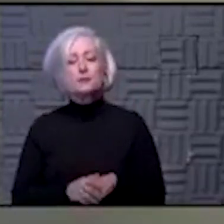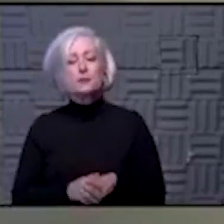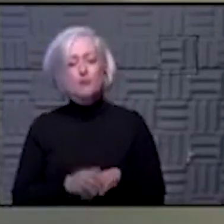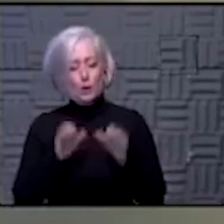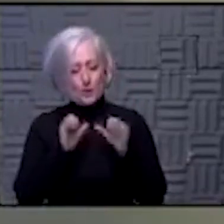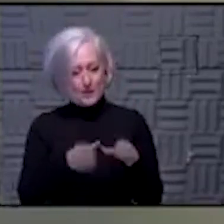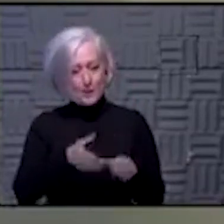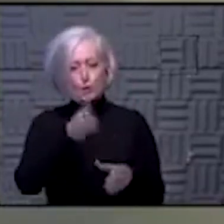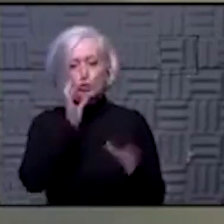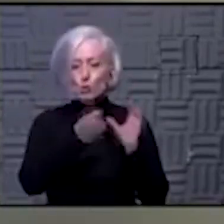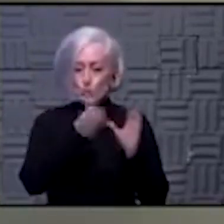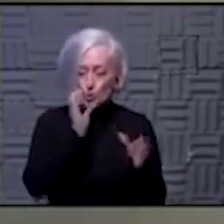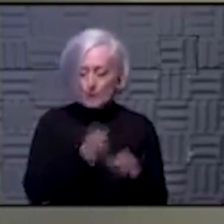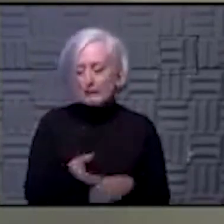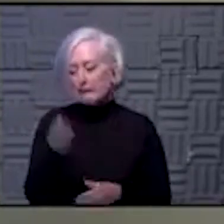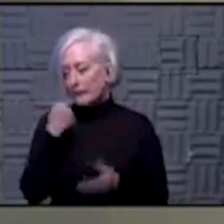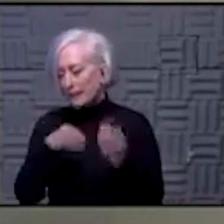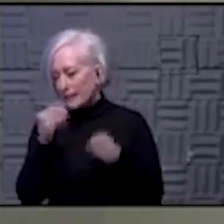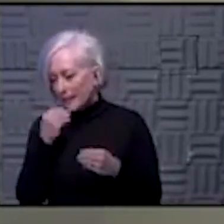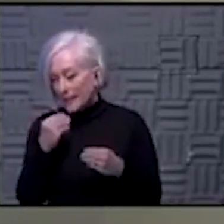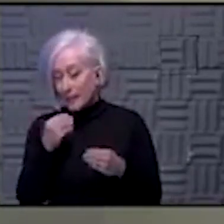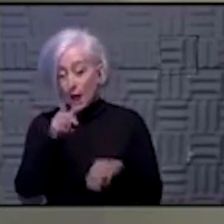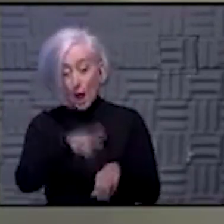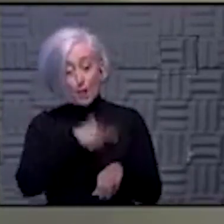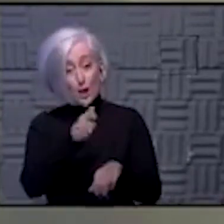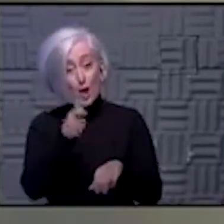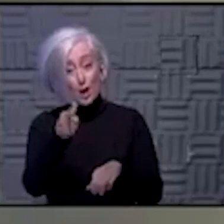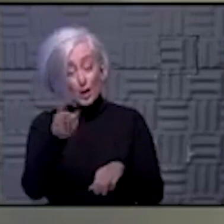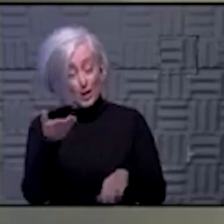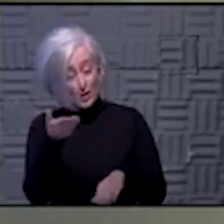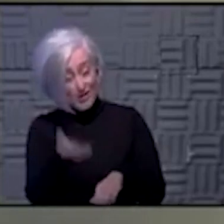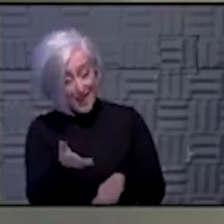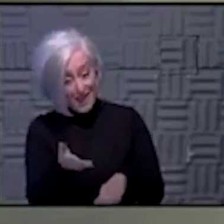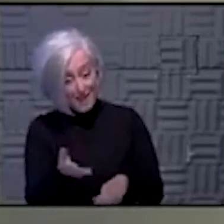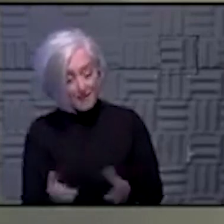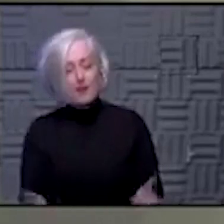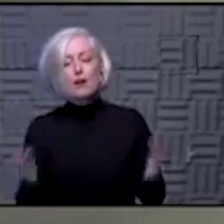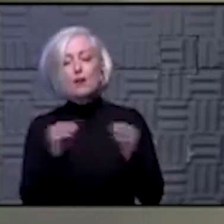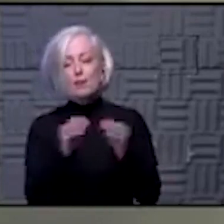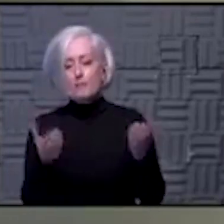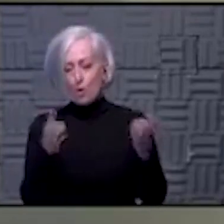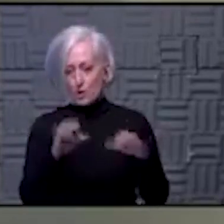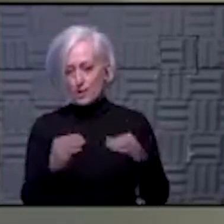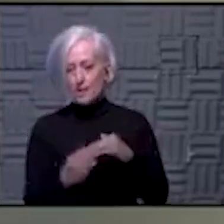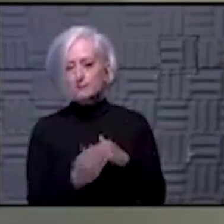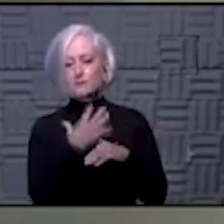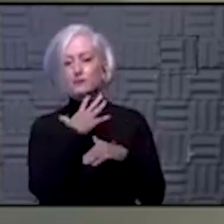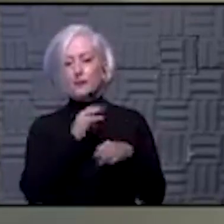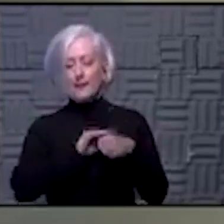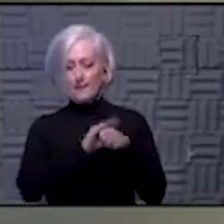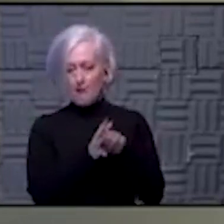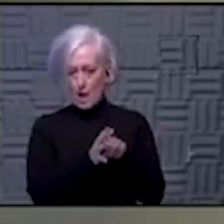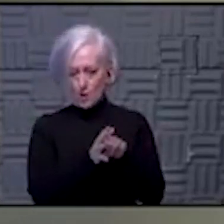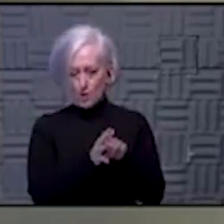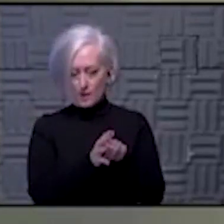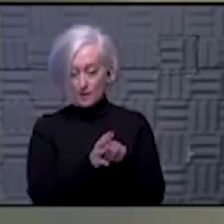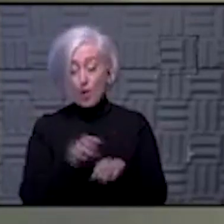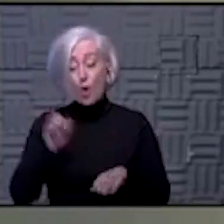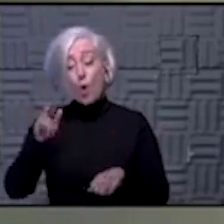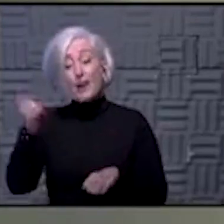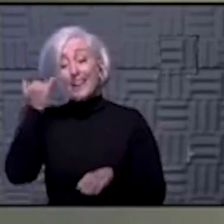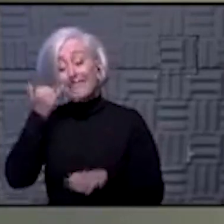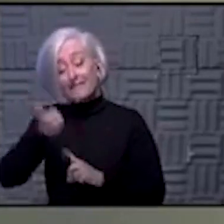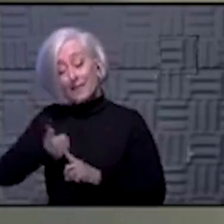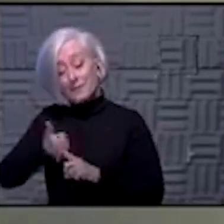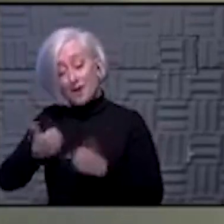the more opportunity you have to be exposed to the virus, the more opportunity for someone who is infected